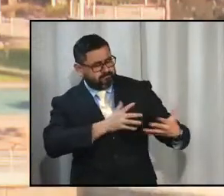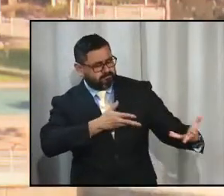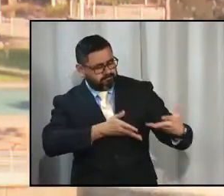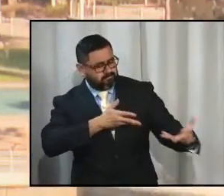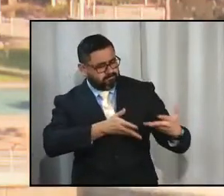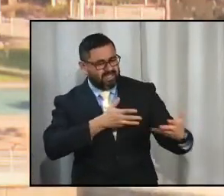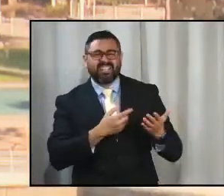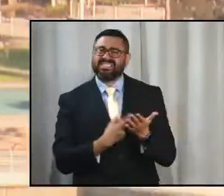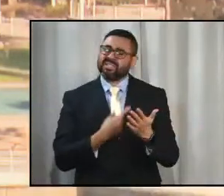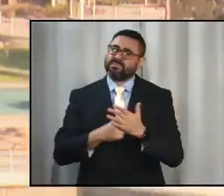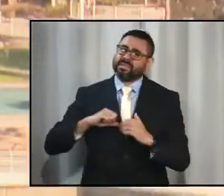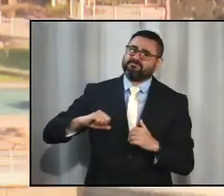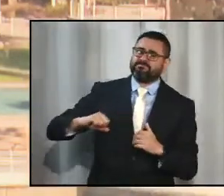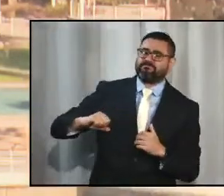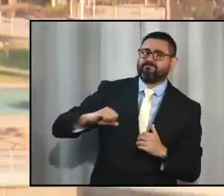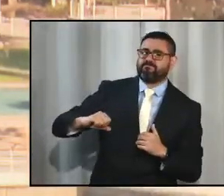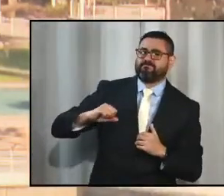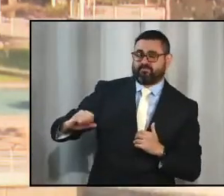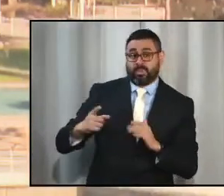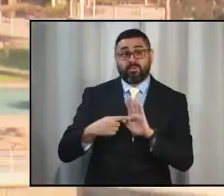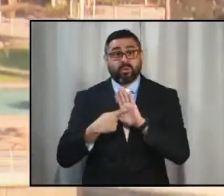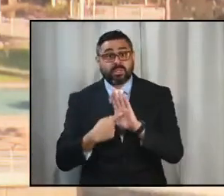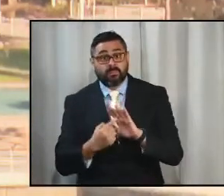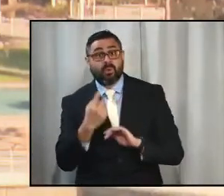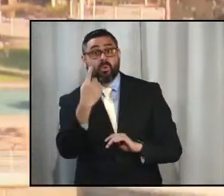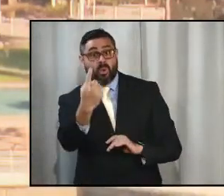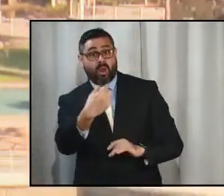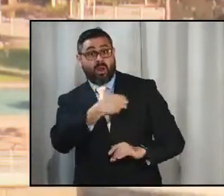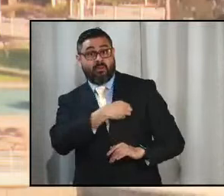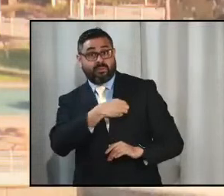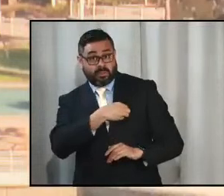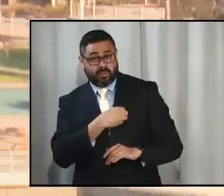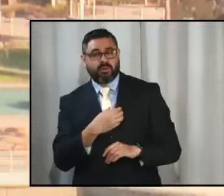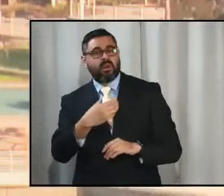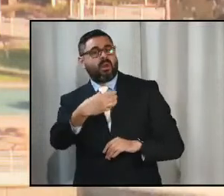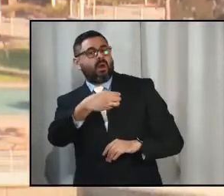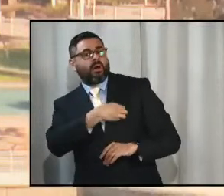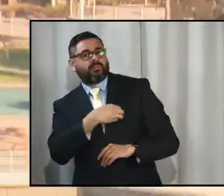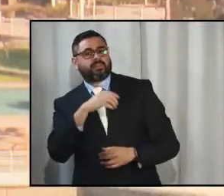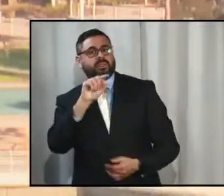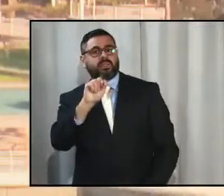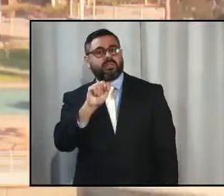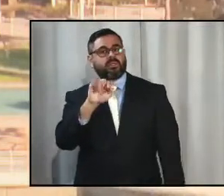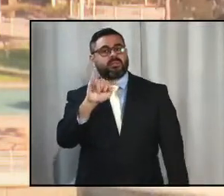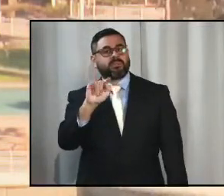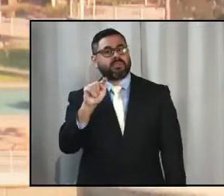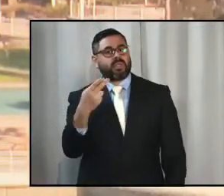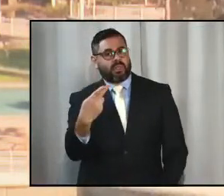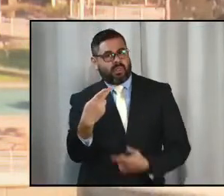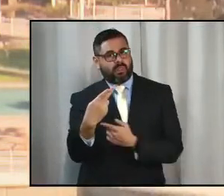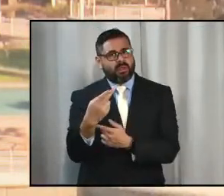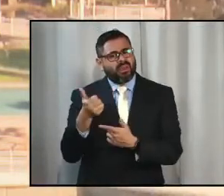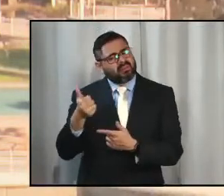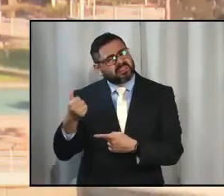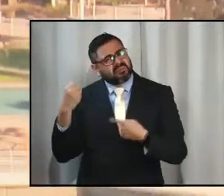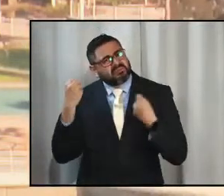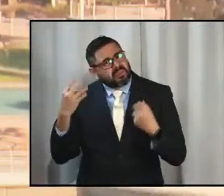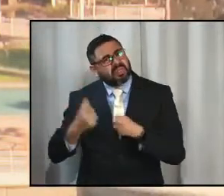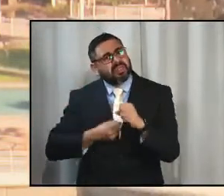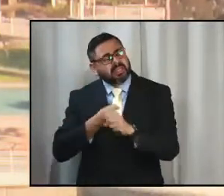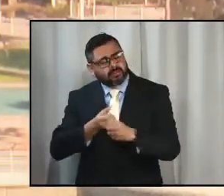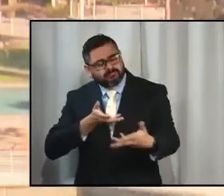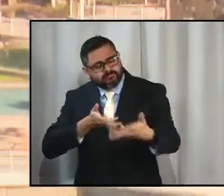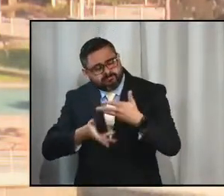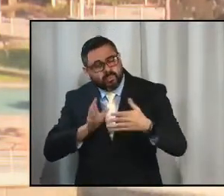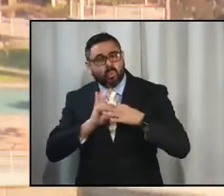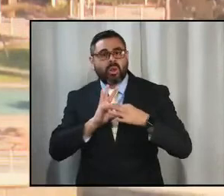services. A recent example, one of our quality of life officers, Officer Tith, he spent the last 5 years building a relationship with a woman experiencing